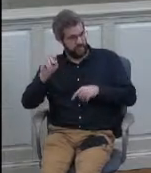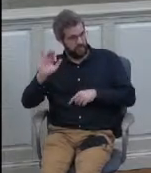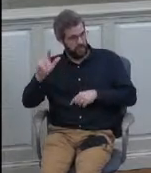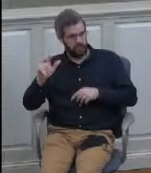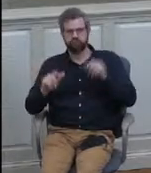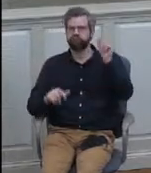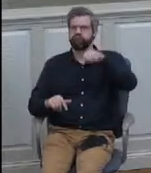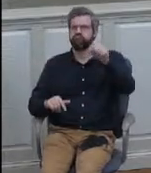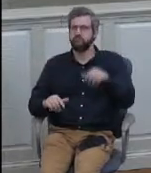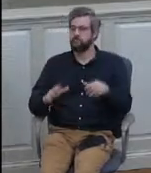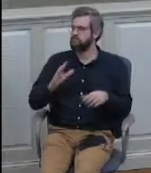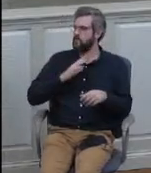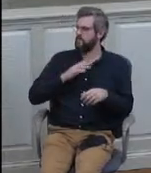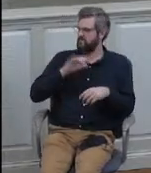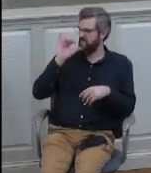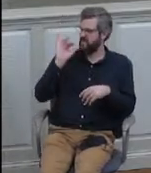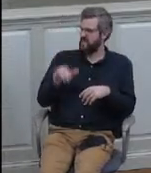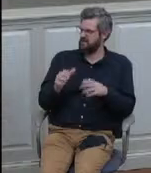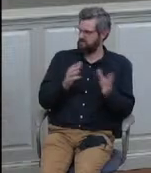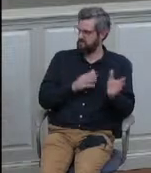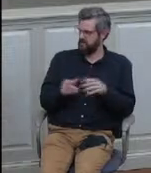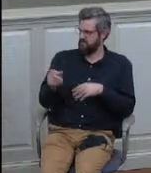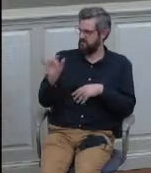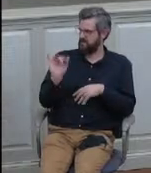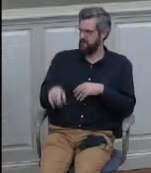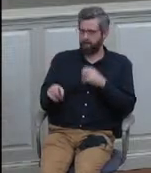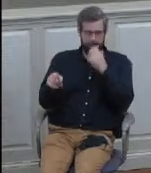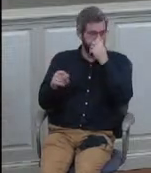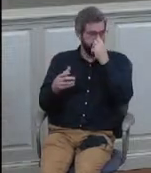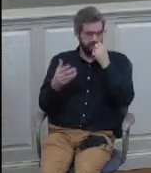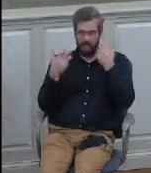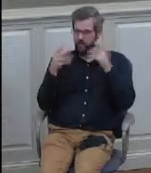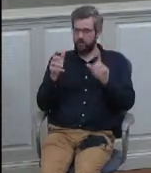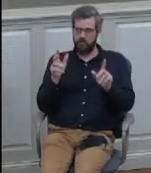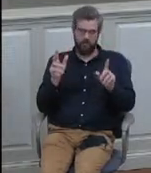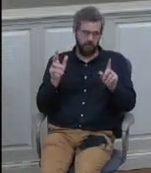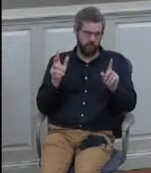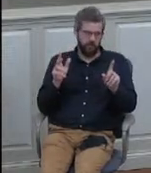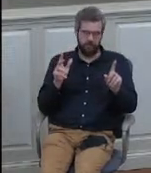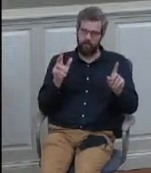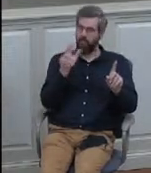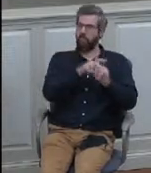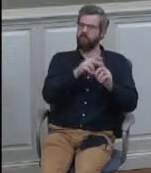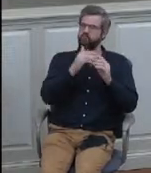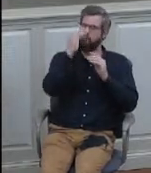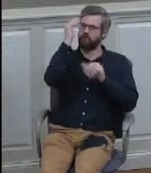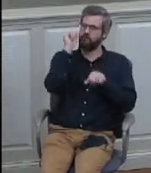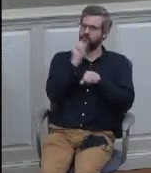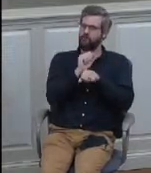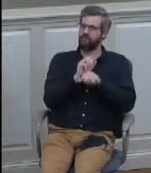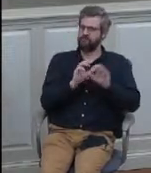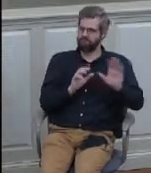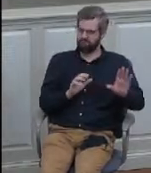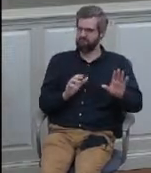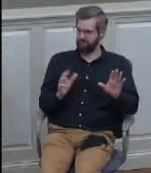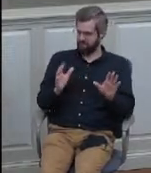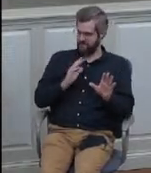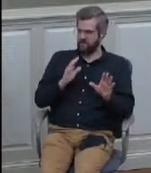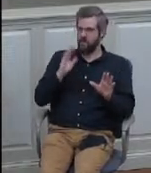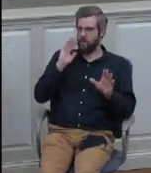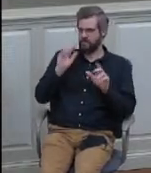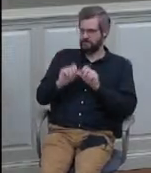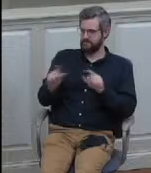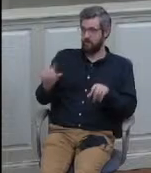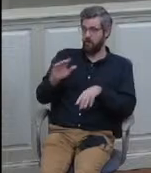Okay. That's what we'll do. And I didn't want to, you know, over-obligate the city clerk, but if we'll send at least a spreadsheet out on